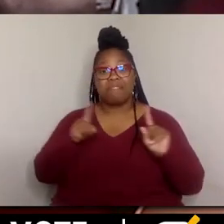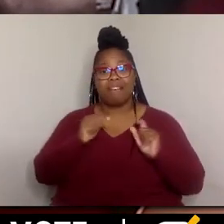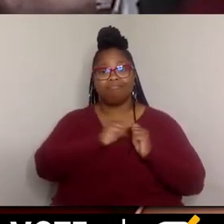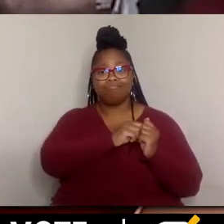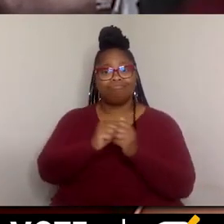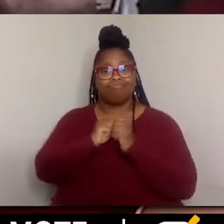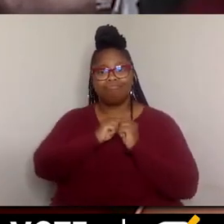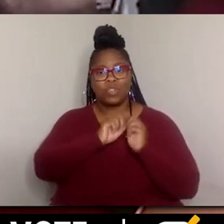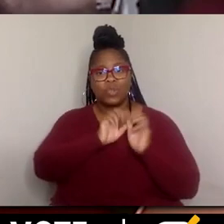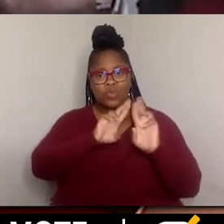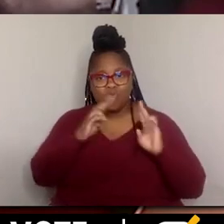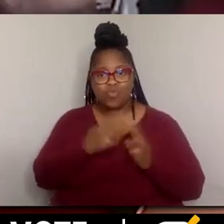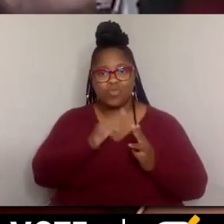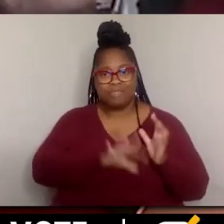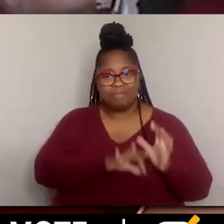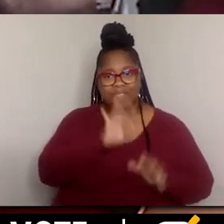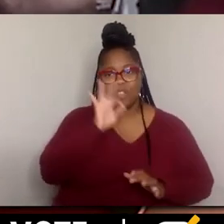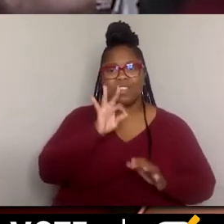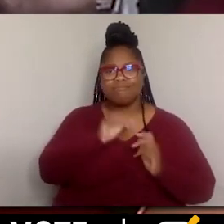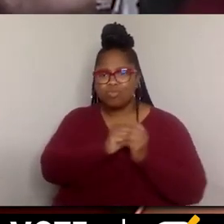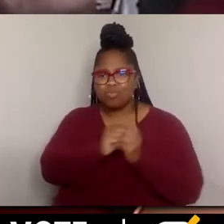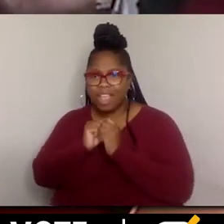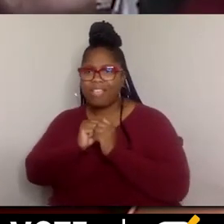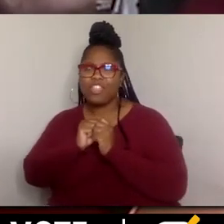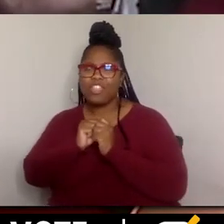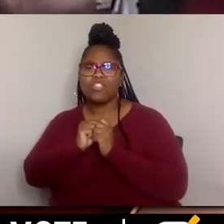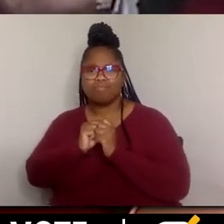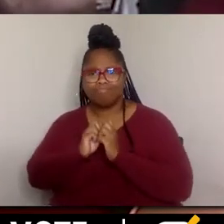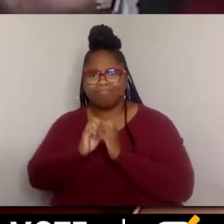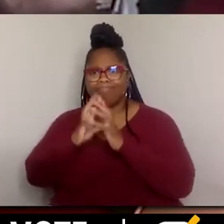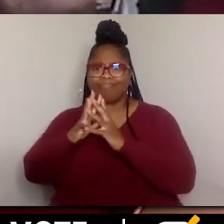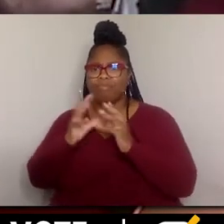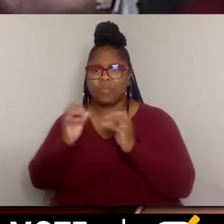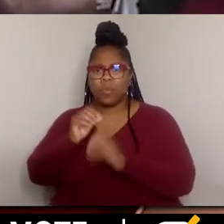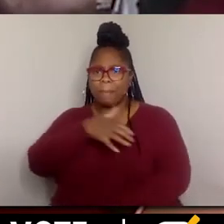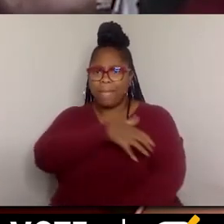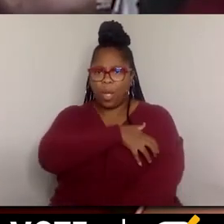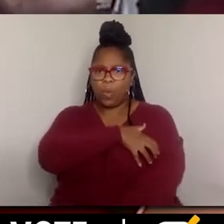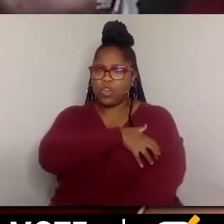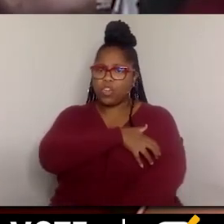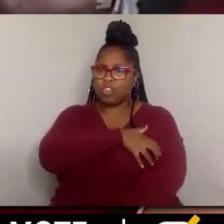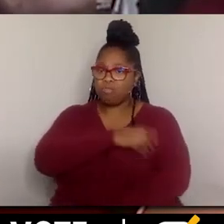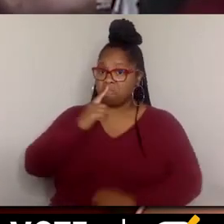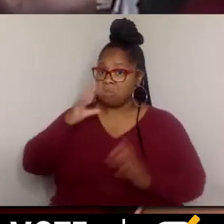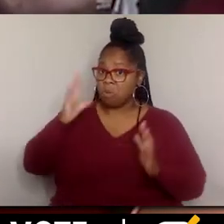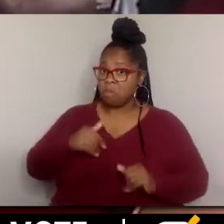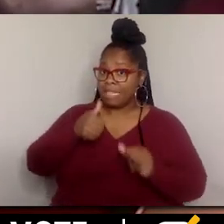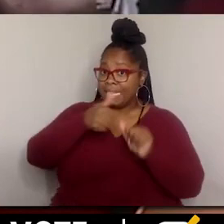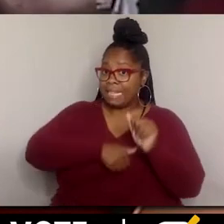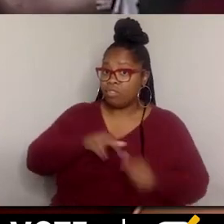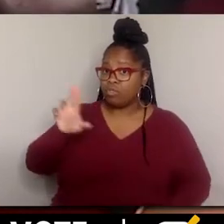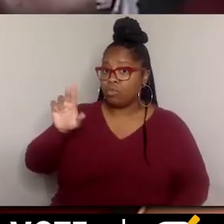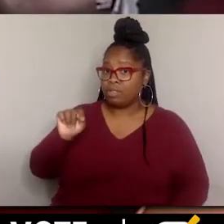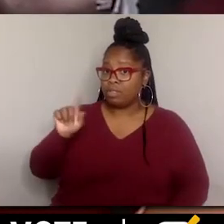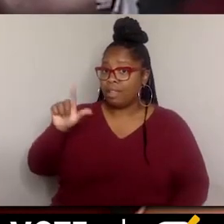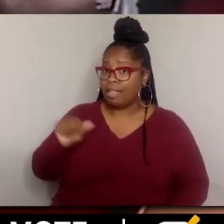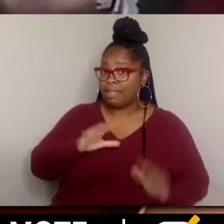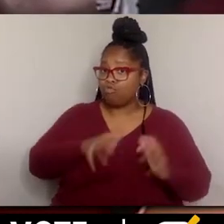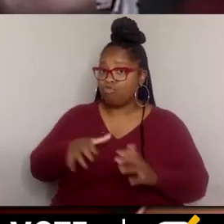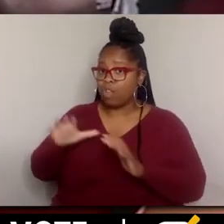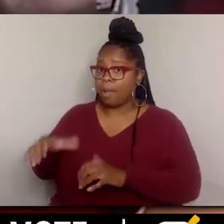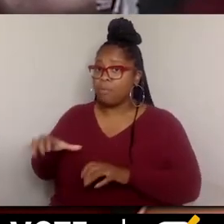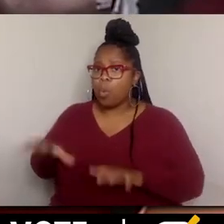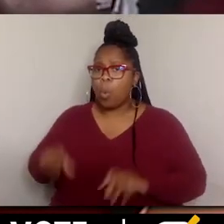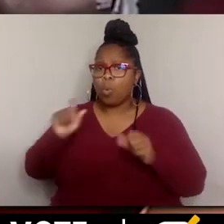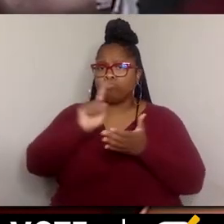and together in building power. I hope every UTLA chapter is holding regular